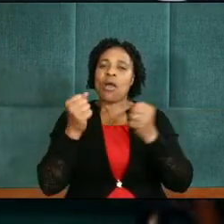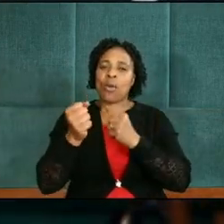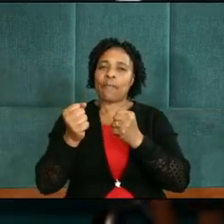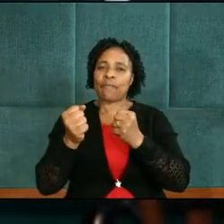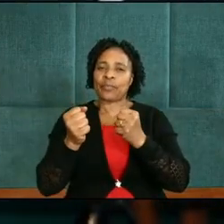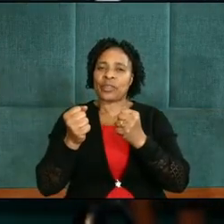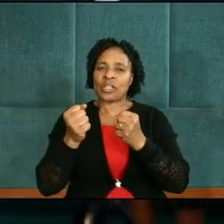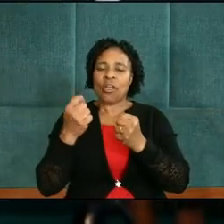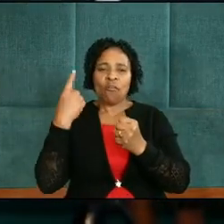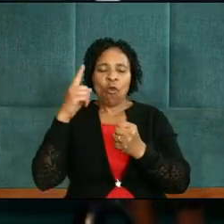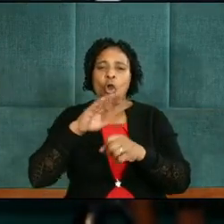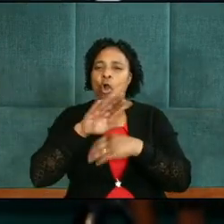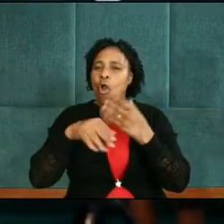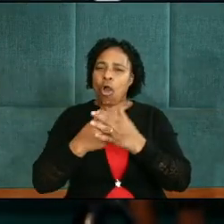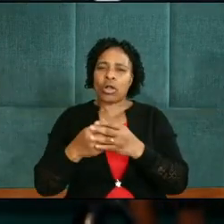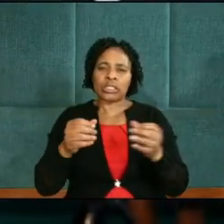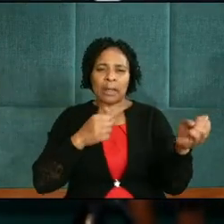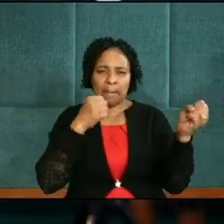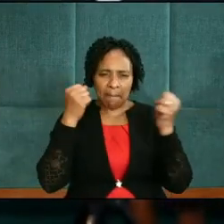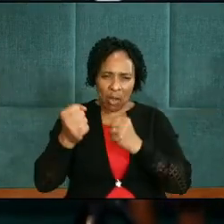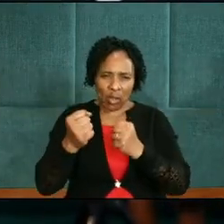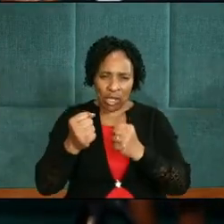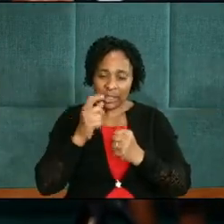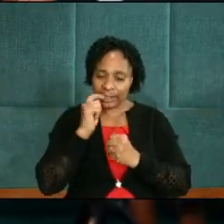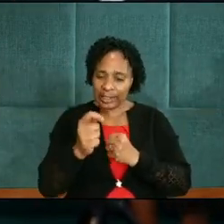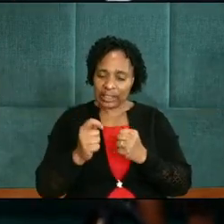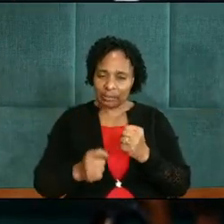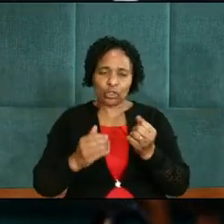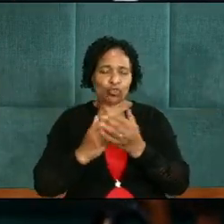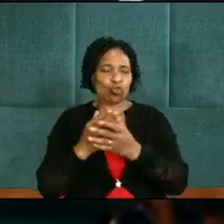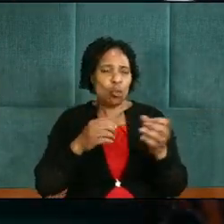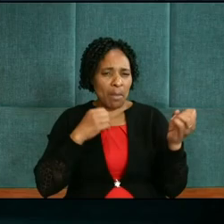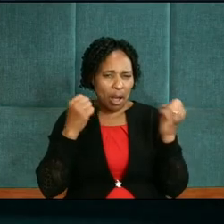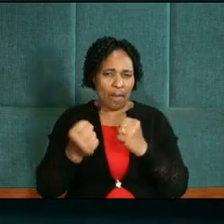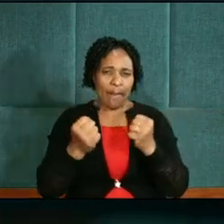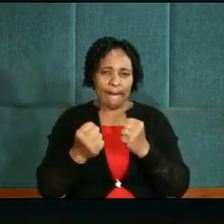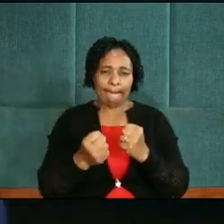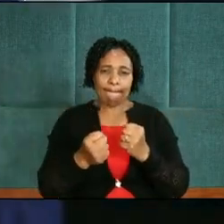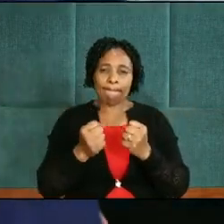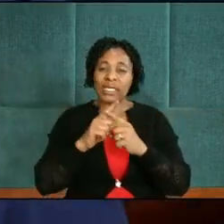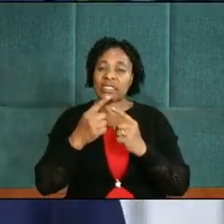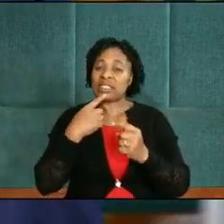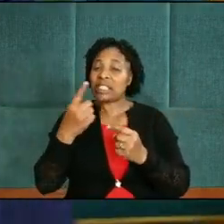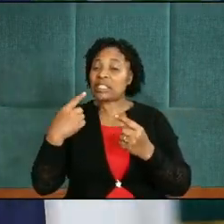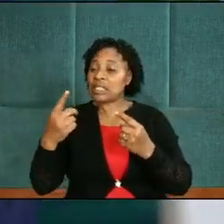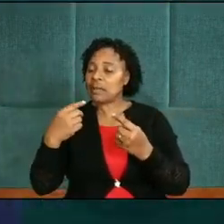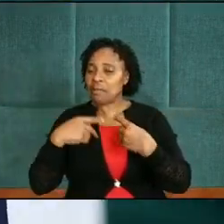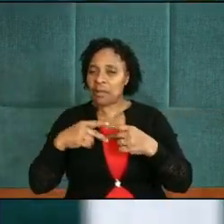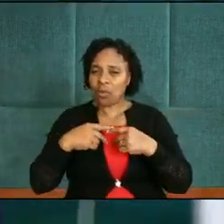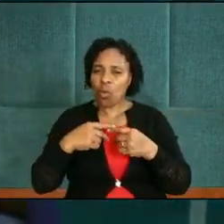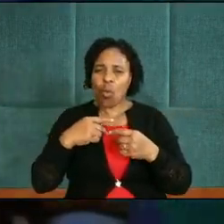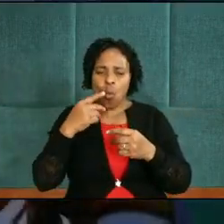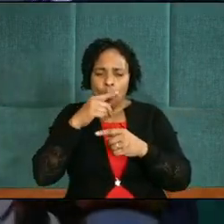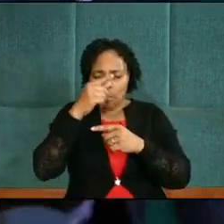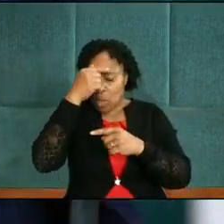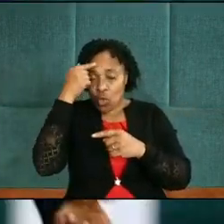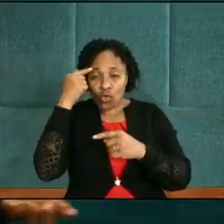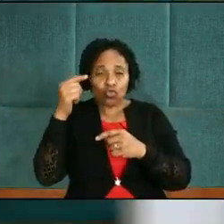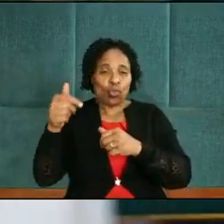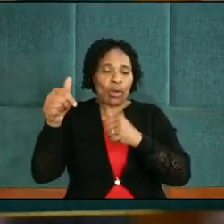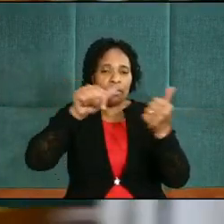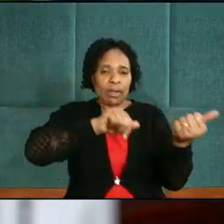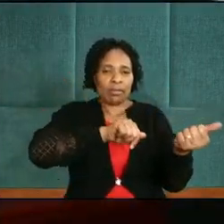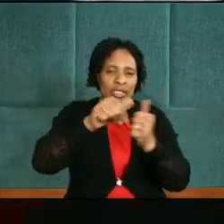evangelize with power. To testify with power. You can tell when people have the baptized of the Holy Spirit, you know, because when you have some